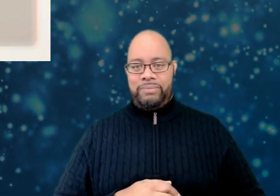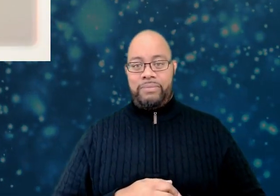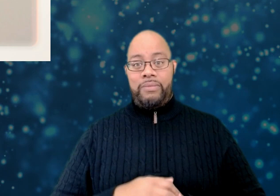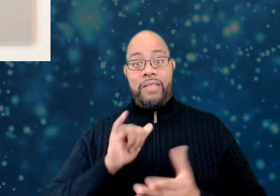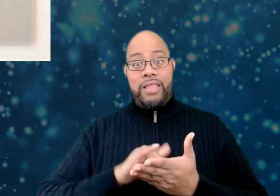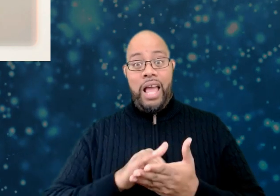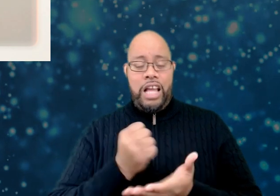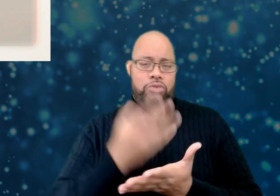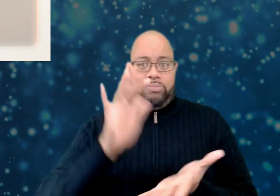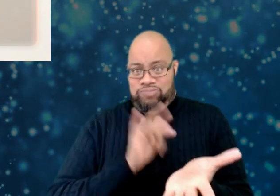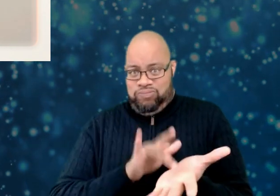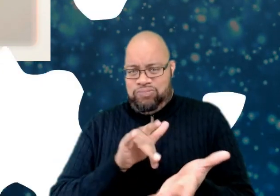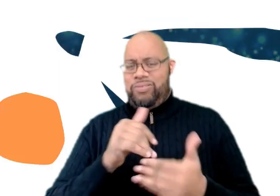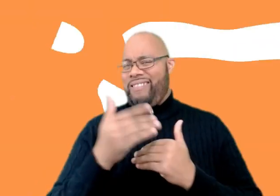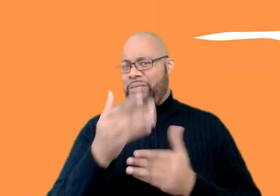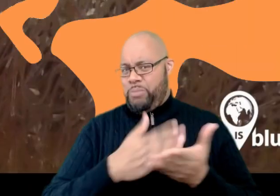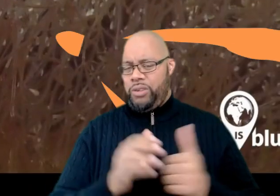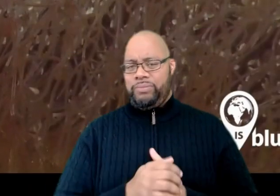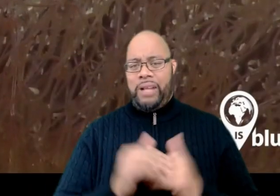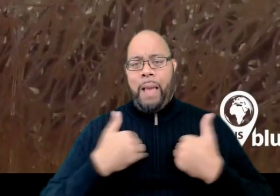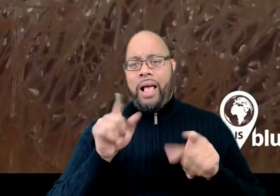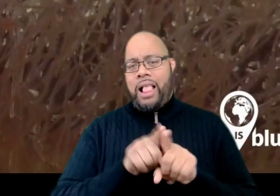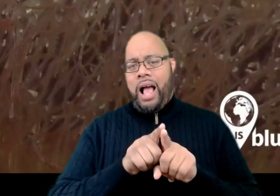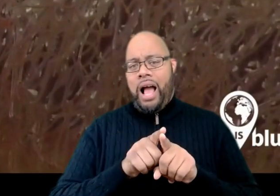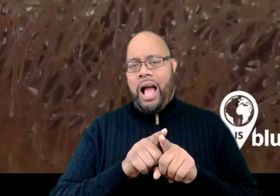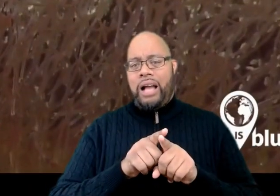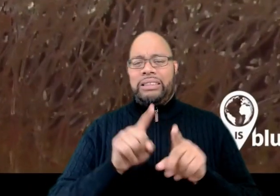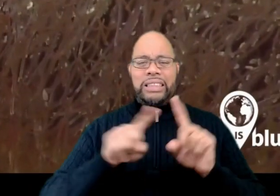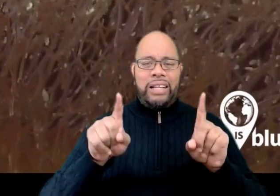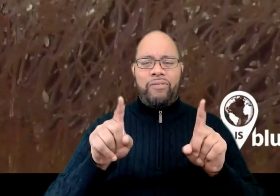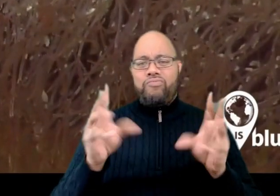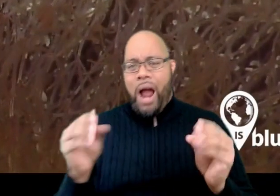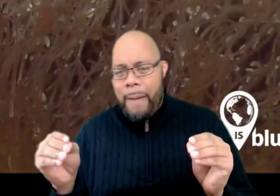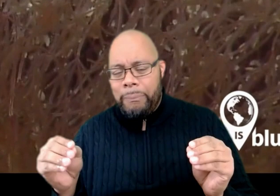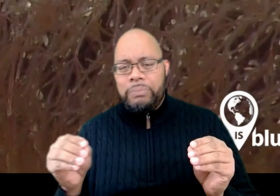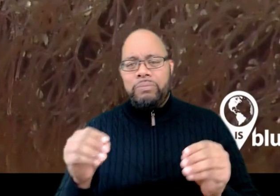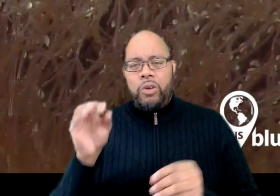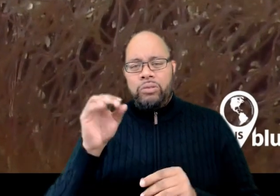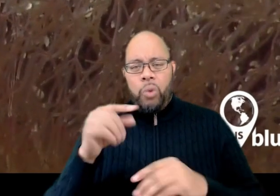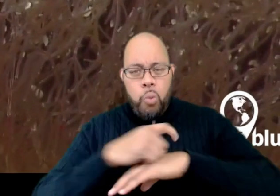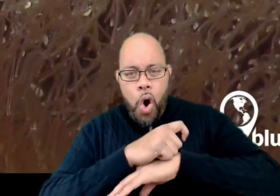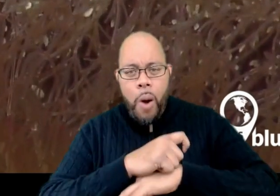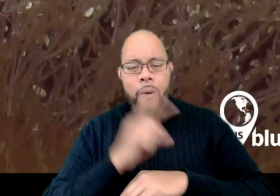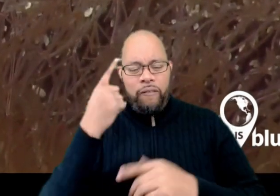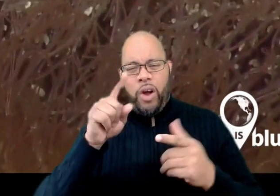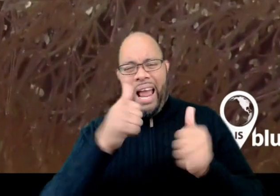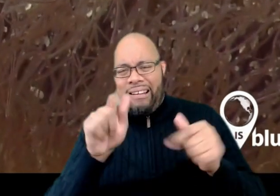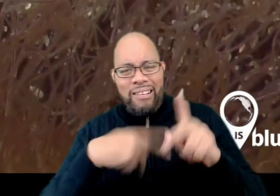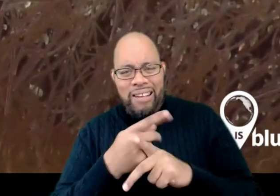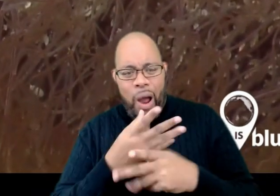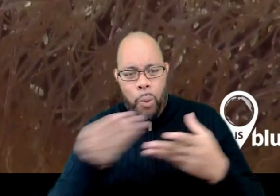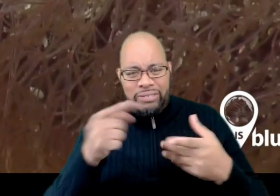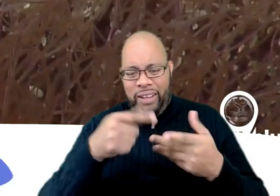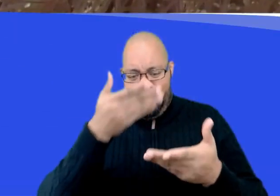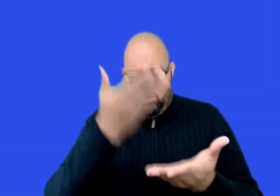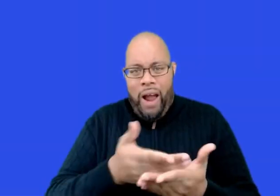Enrichment opportunists make up the next stage. Animals like mollusks, crustaceans, and worms will search for waste or debris of any kind